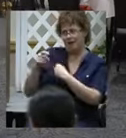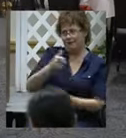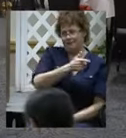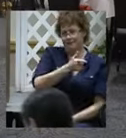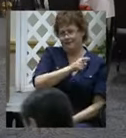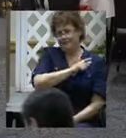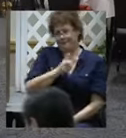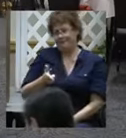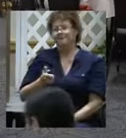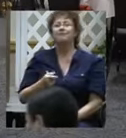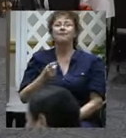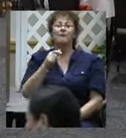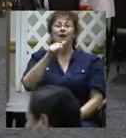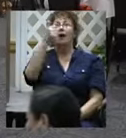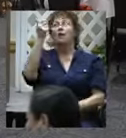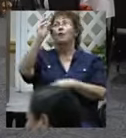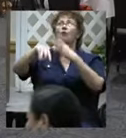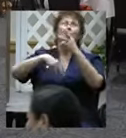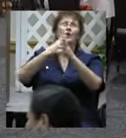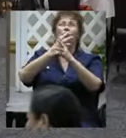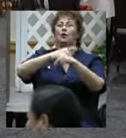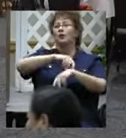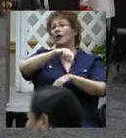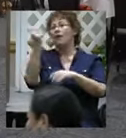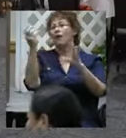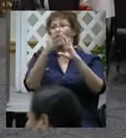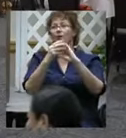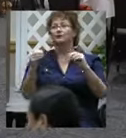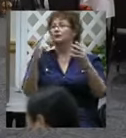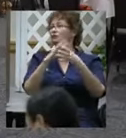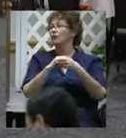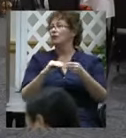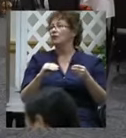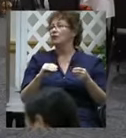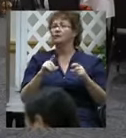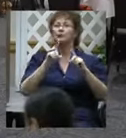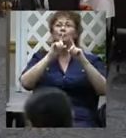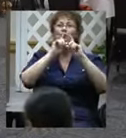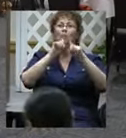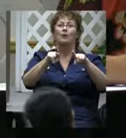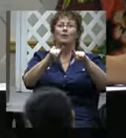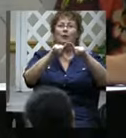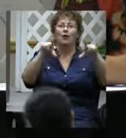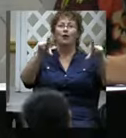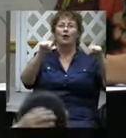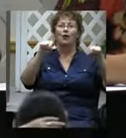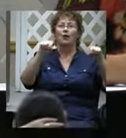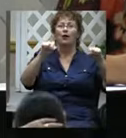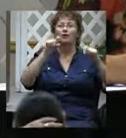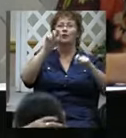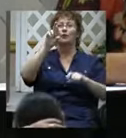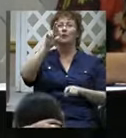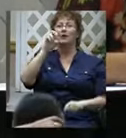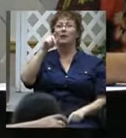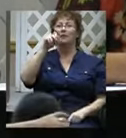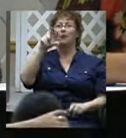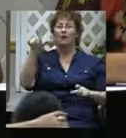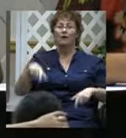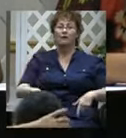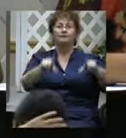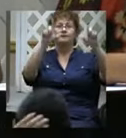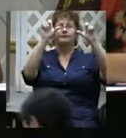another scenario, in another world, I guess, talking about report cards and how report cards, there's a template of it where